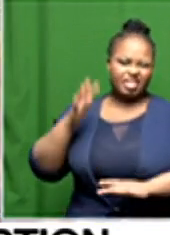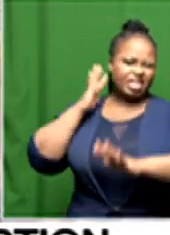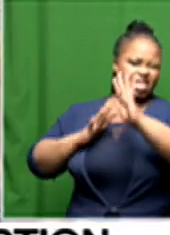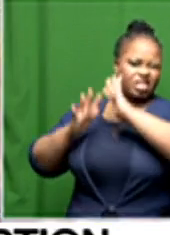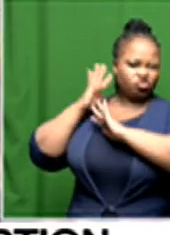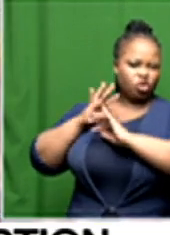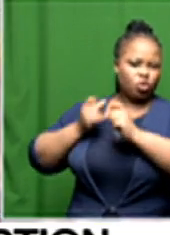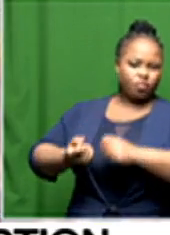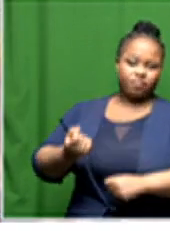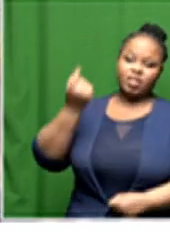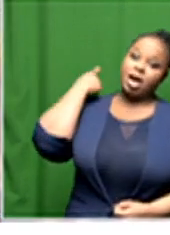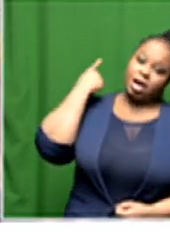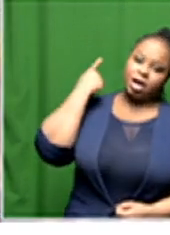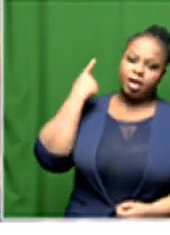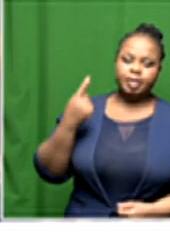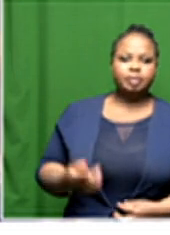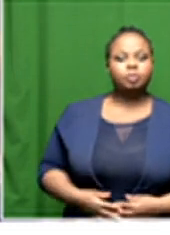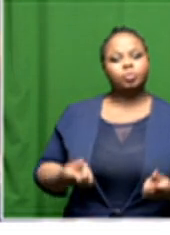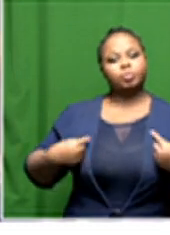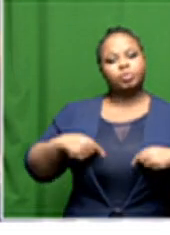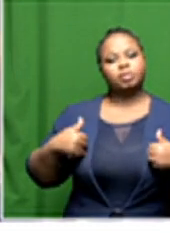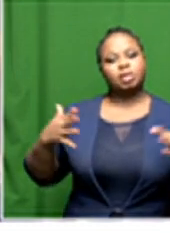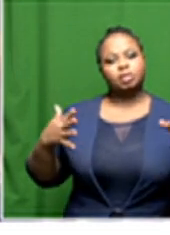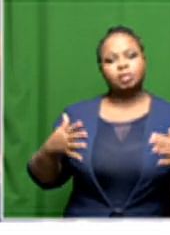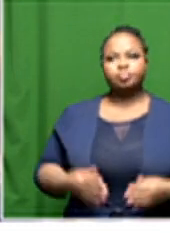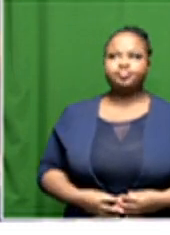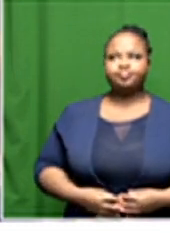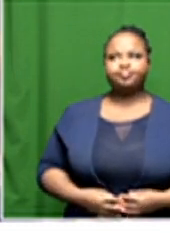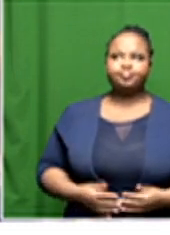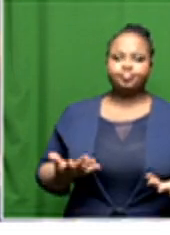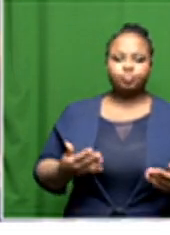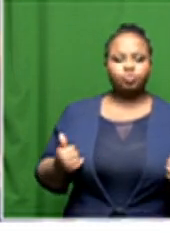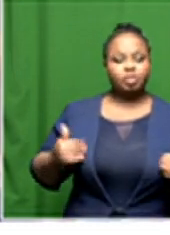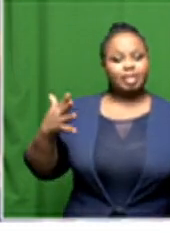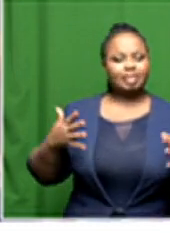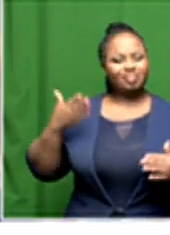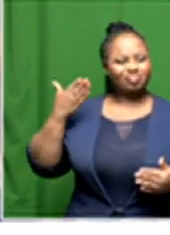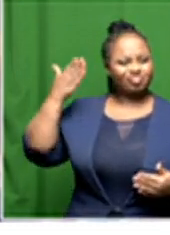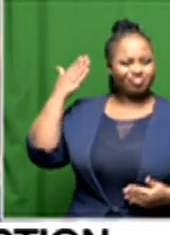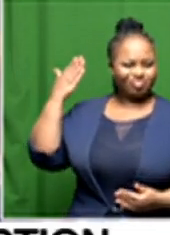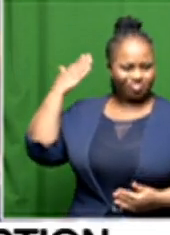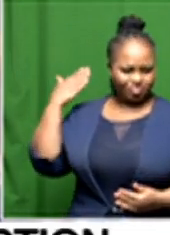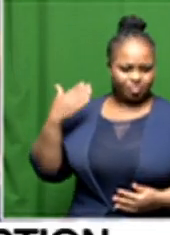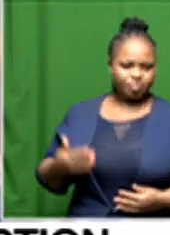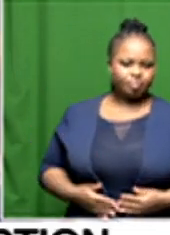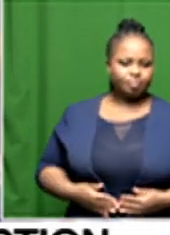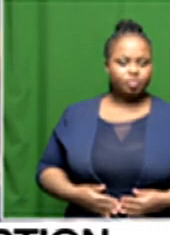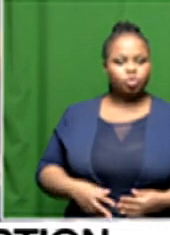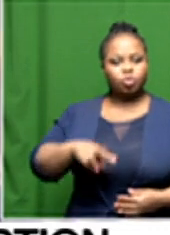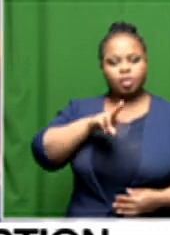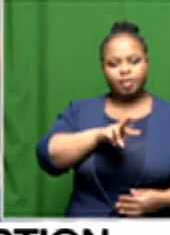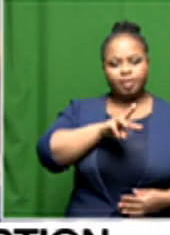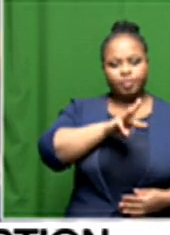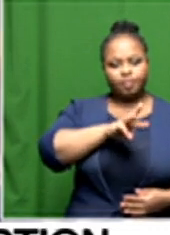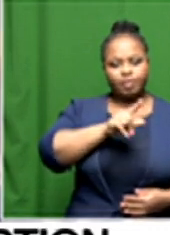one. So we started, we tried to find one as near to the beginning as possible. And the case of Willem